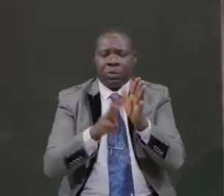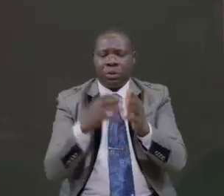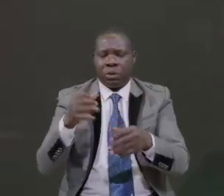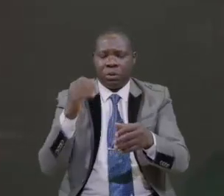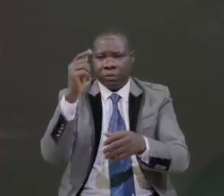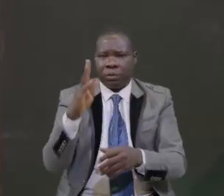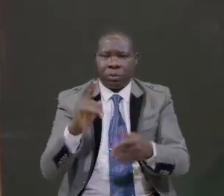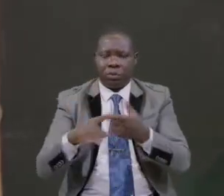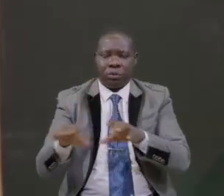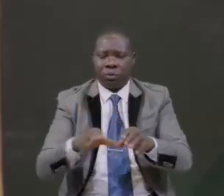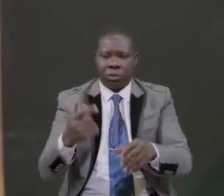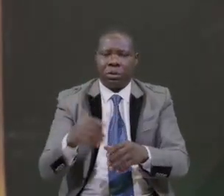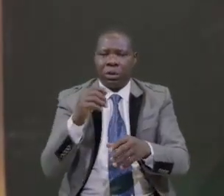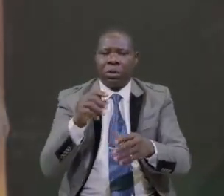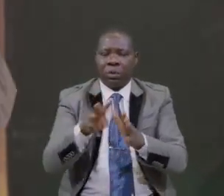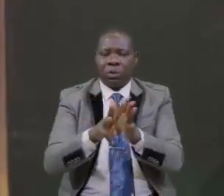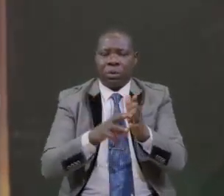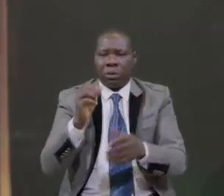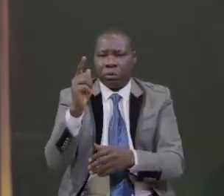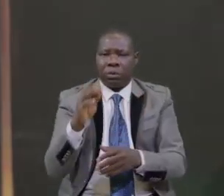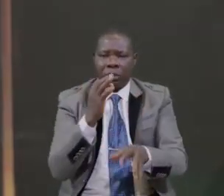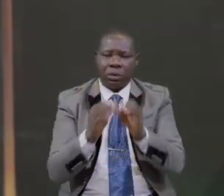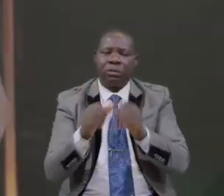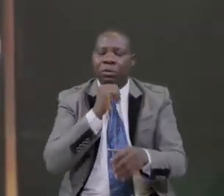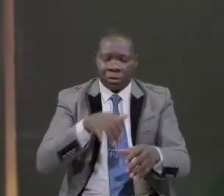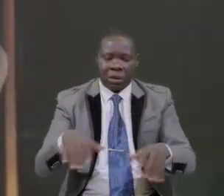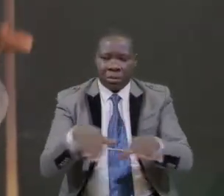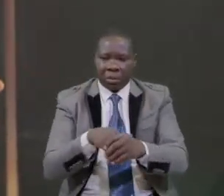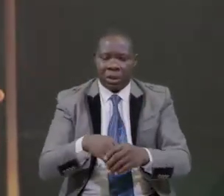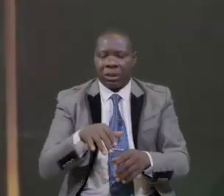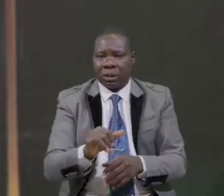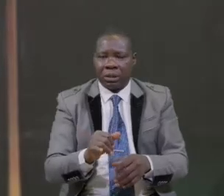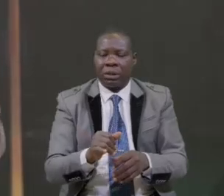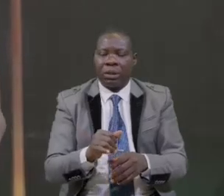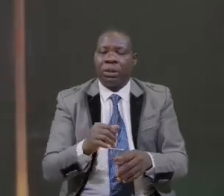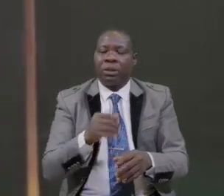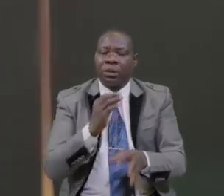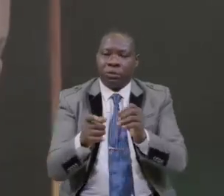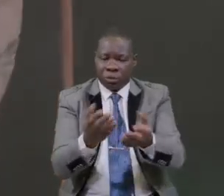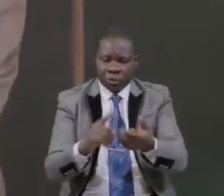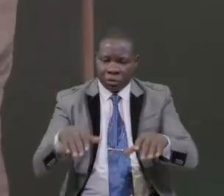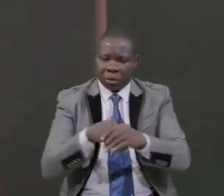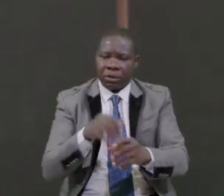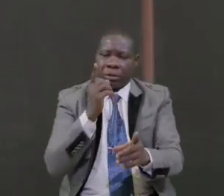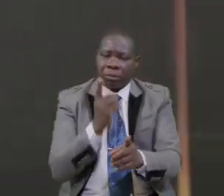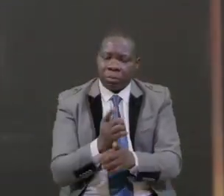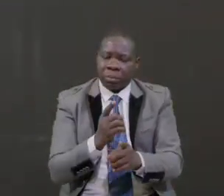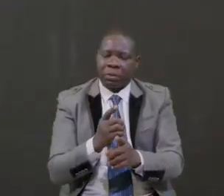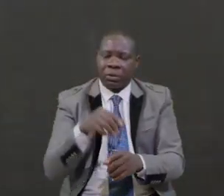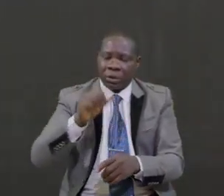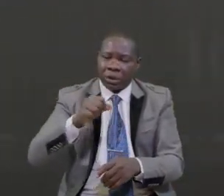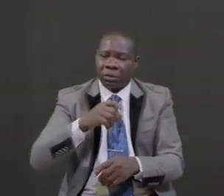not married yet, when you are going to marry, yes, so pray. But you also consider the person you are going to